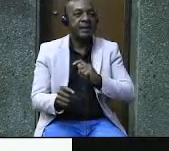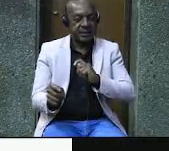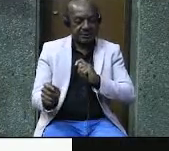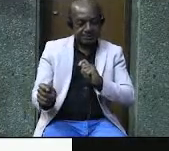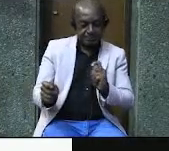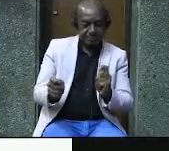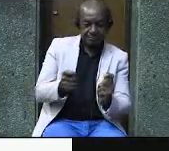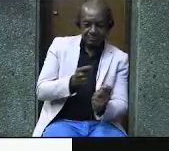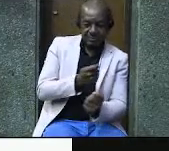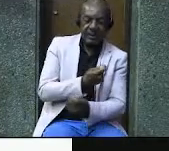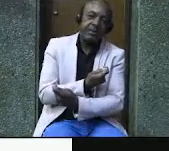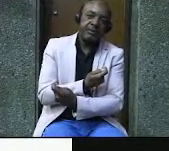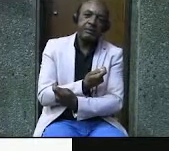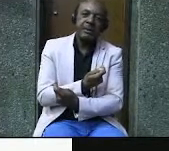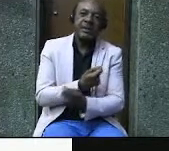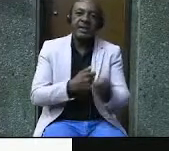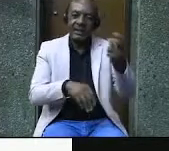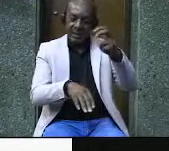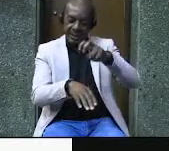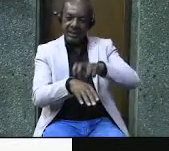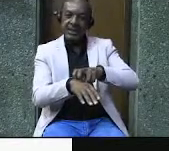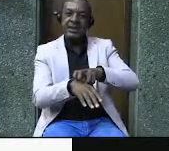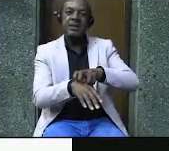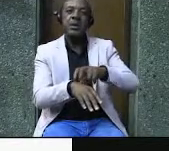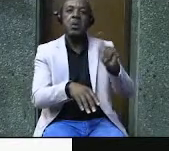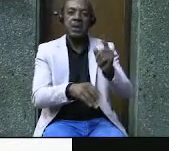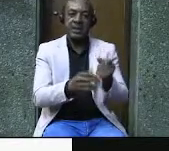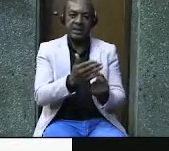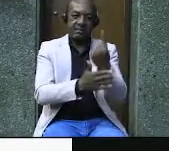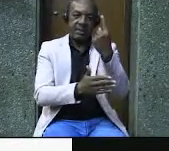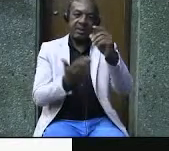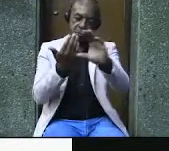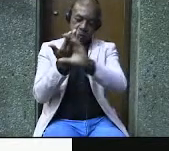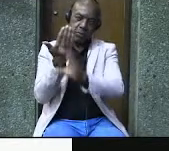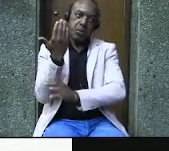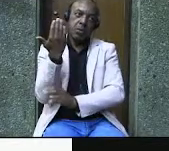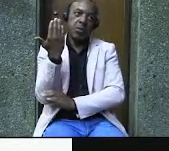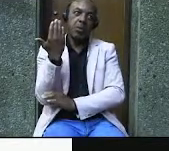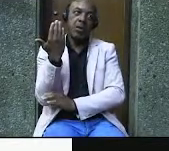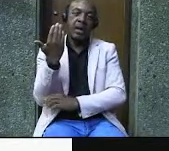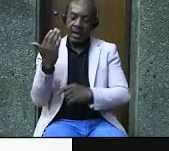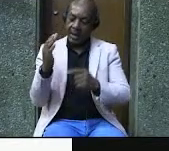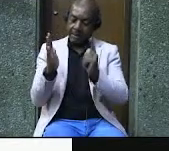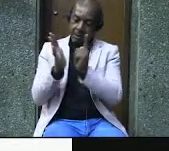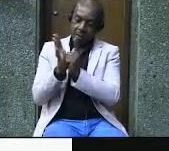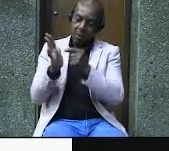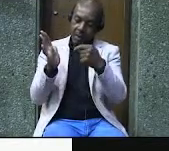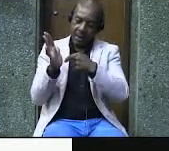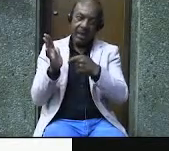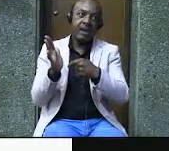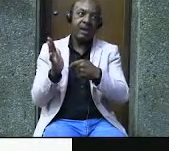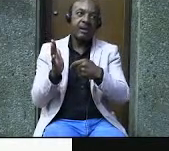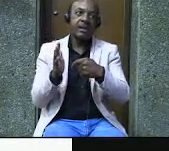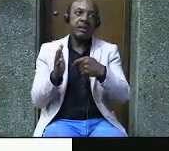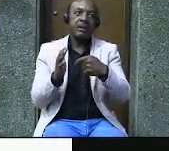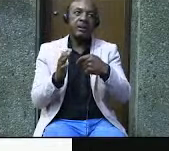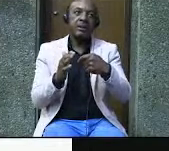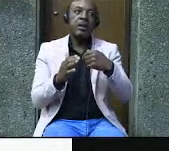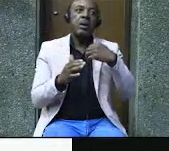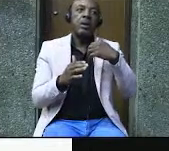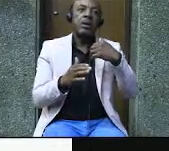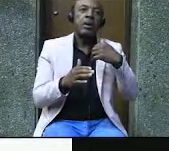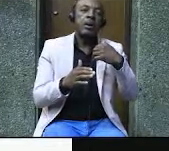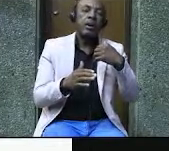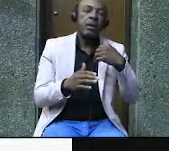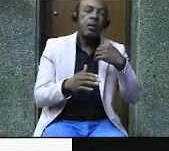that the Constitution and now this bill wants to achieve.